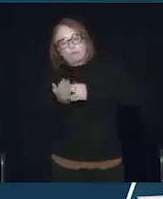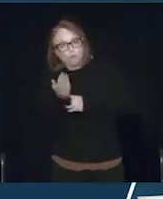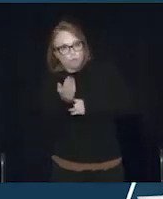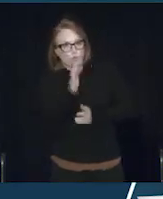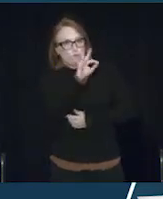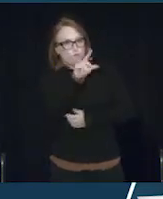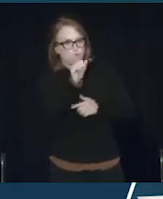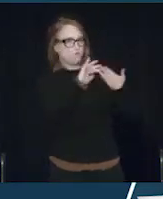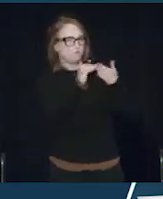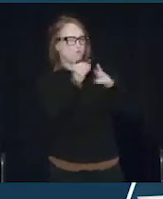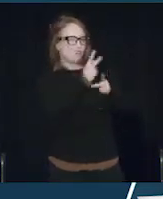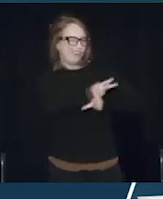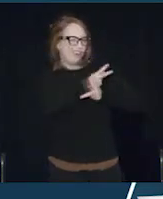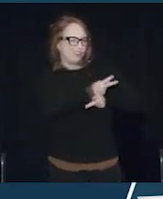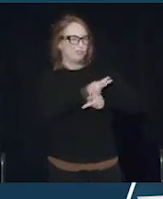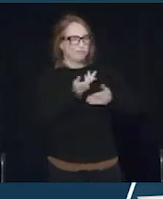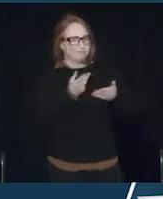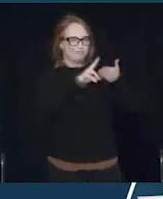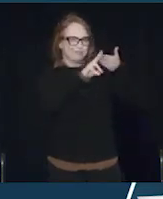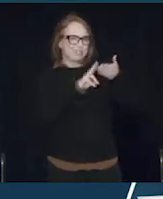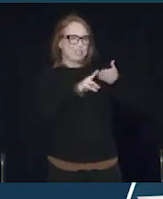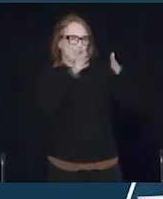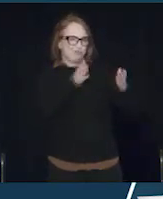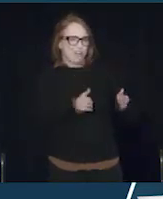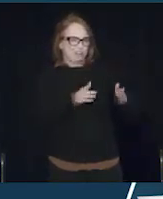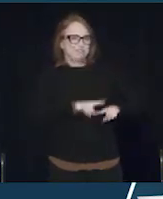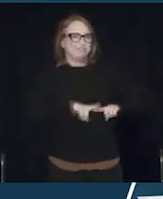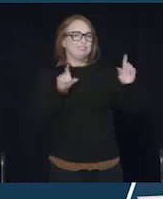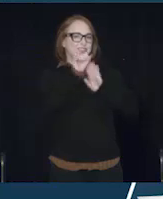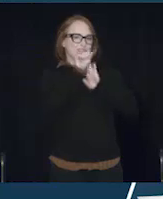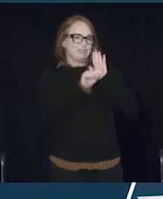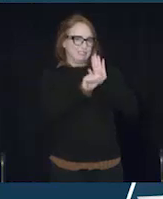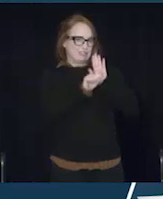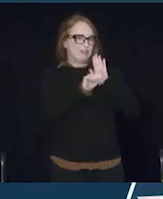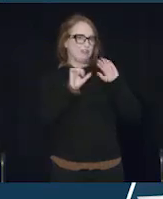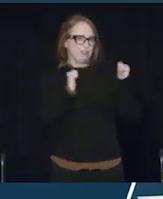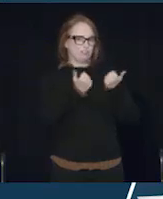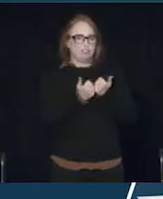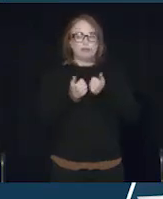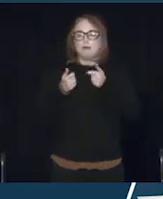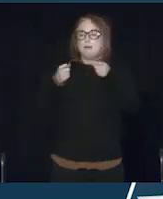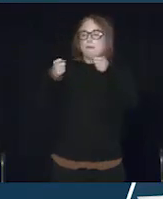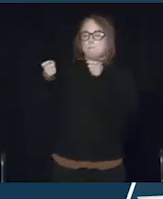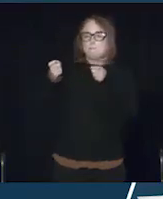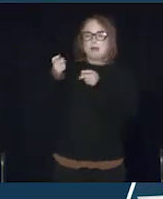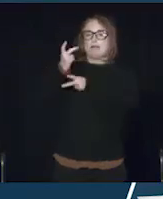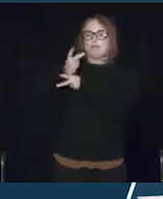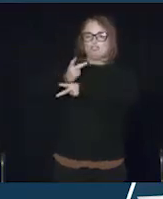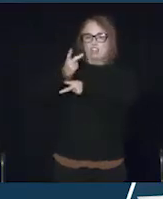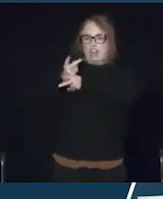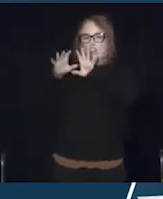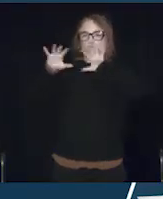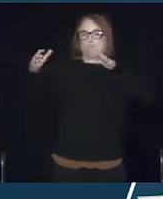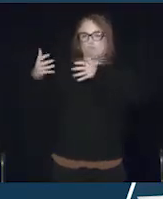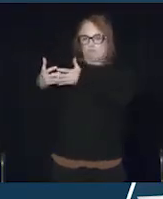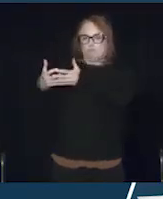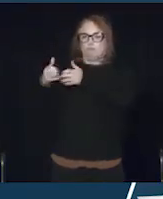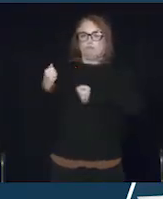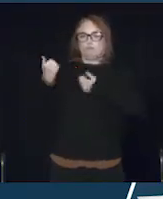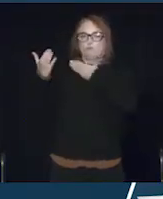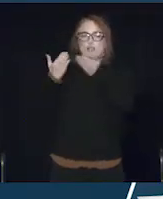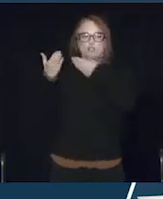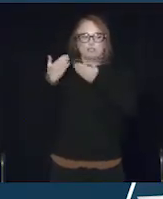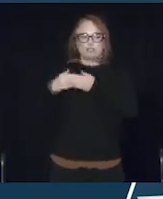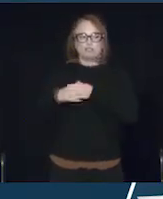which is a contractor of a different state agency. They're a managed care entity, and they're the ones providing the services. So they are providing